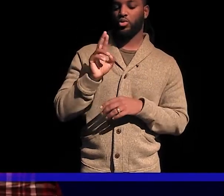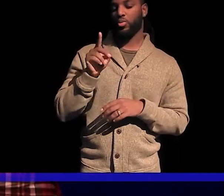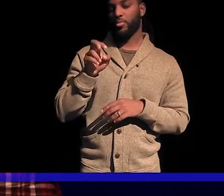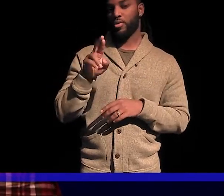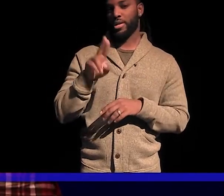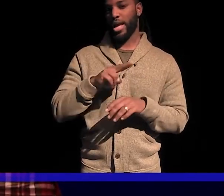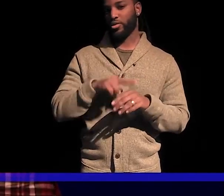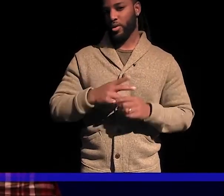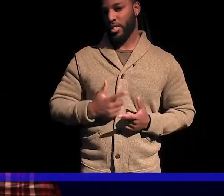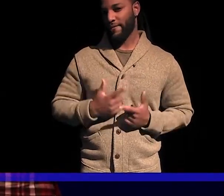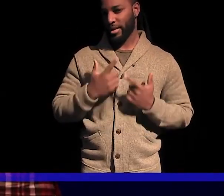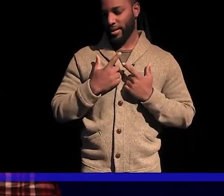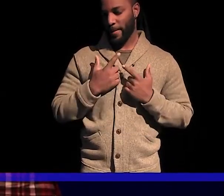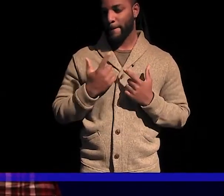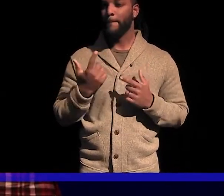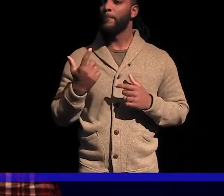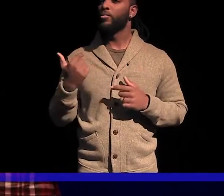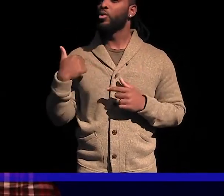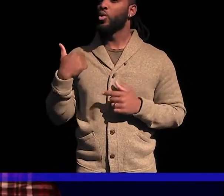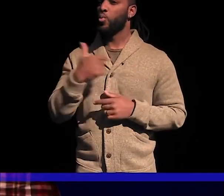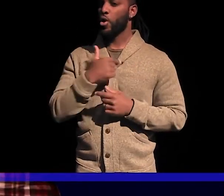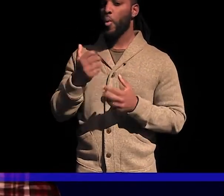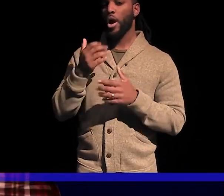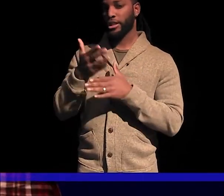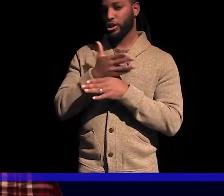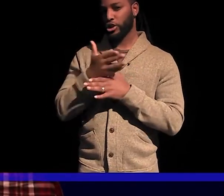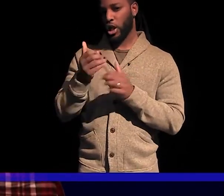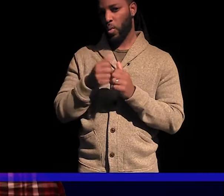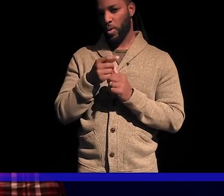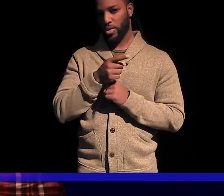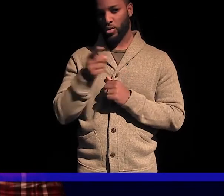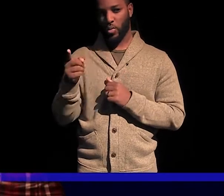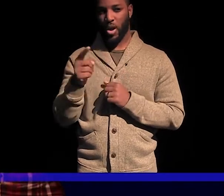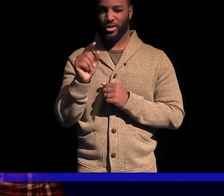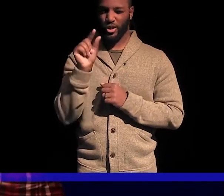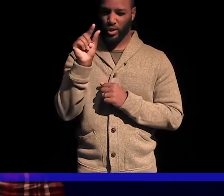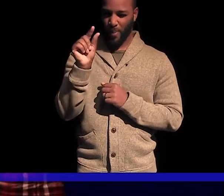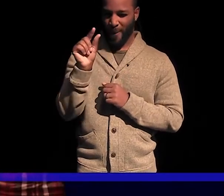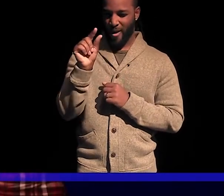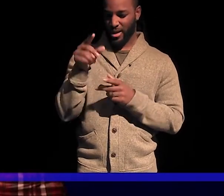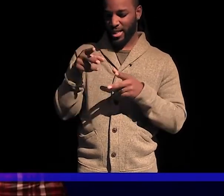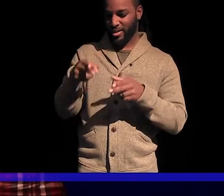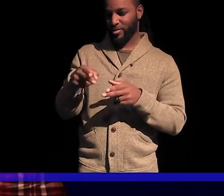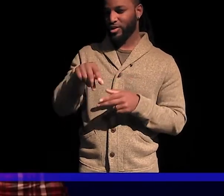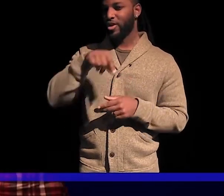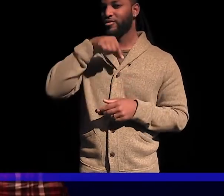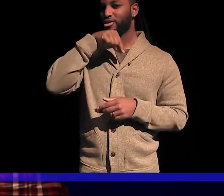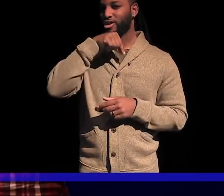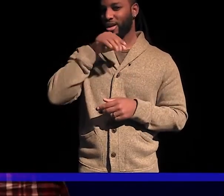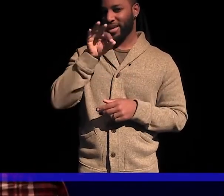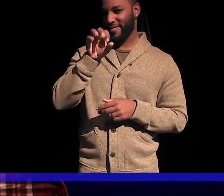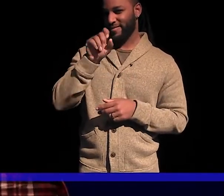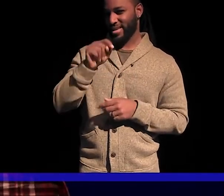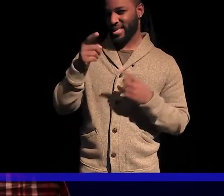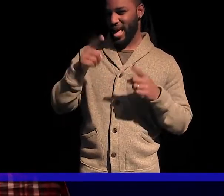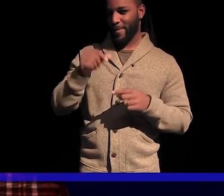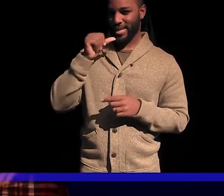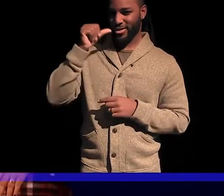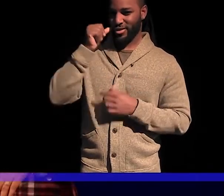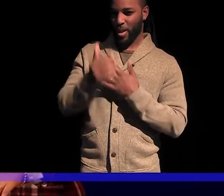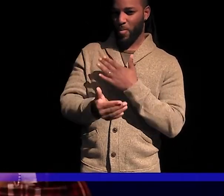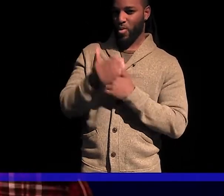living, we want to share with you just a small glimpse of Turkey Fest that took place yesterday